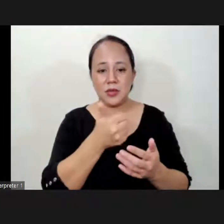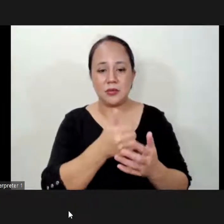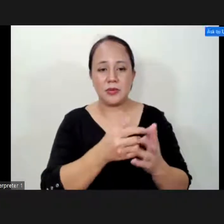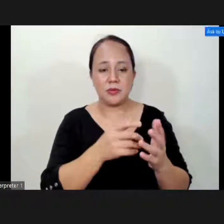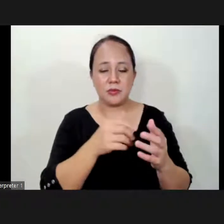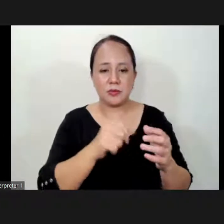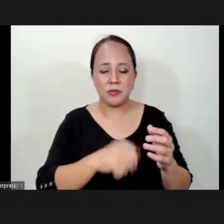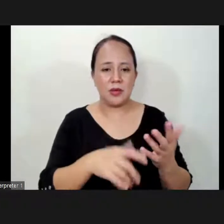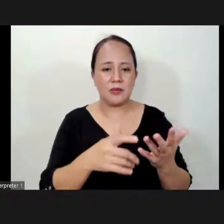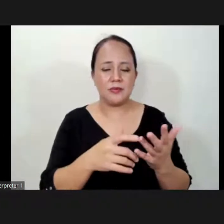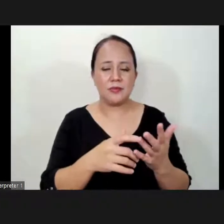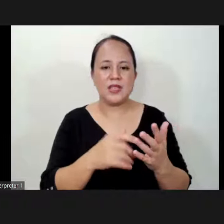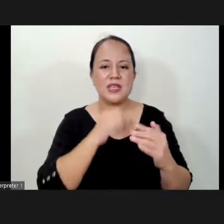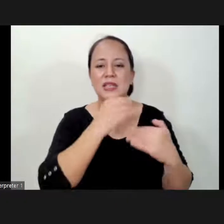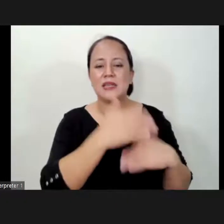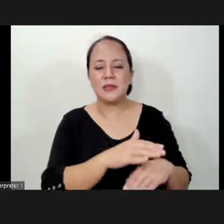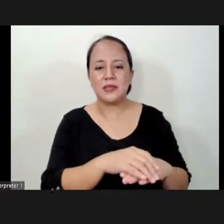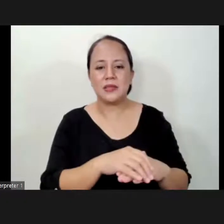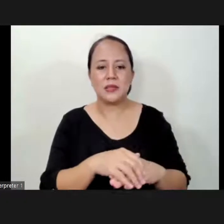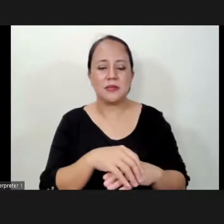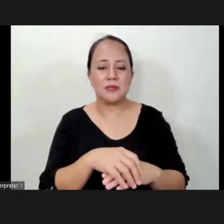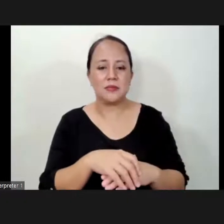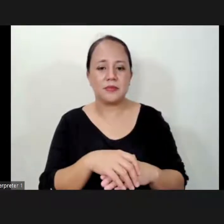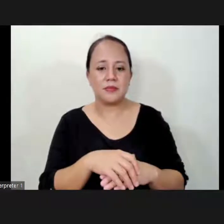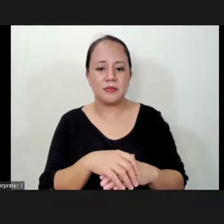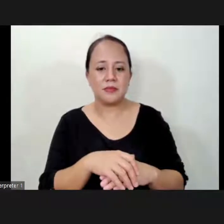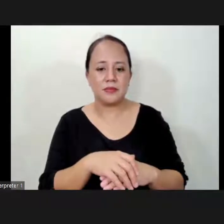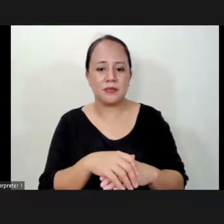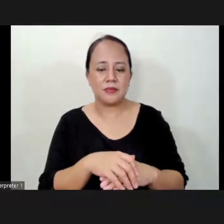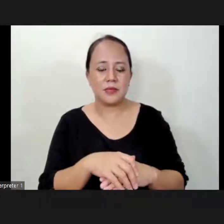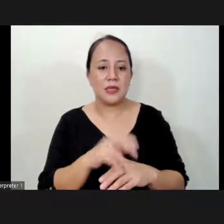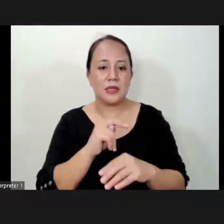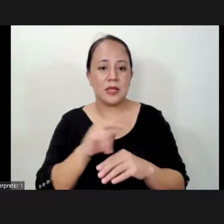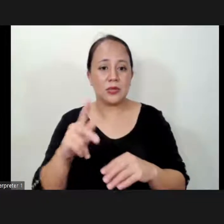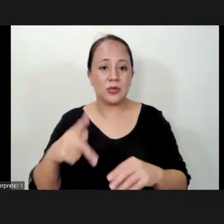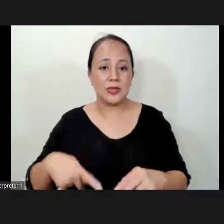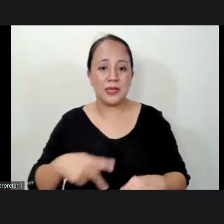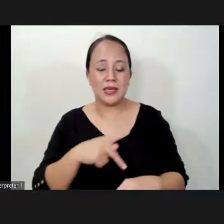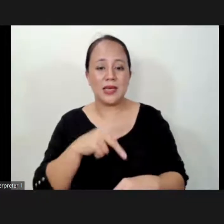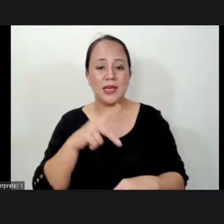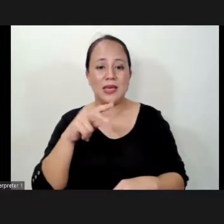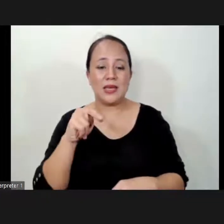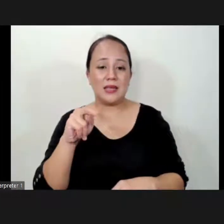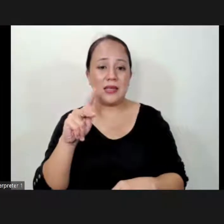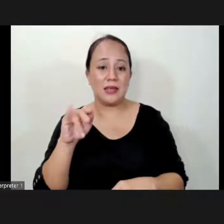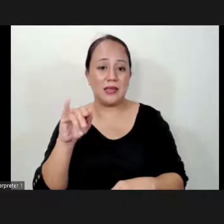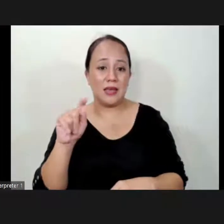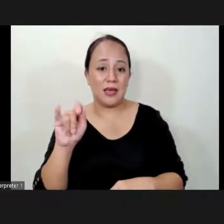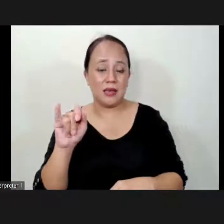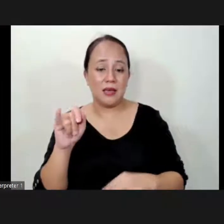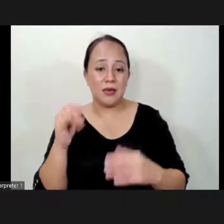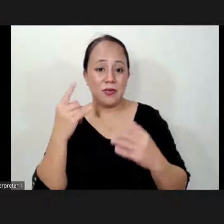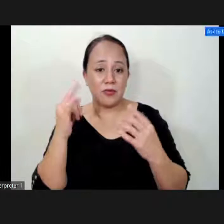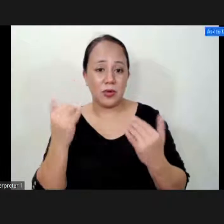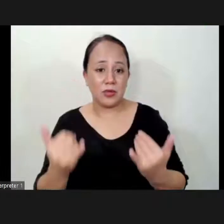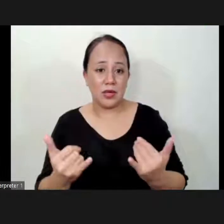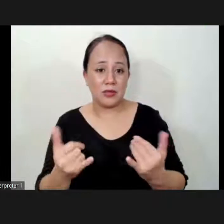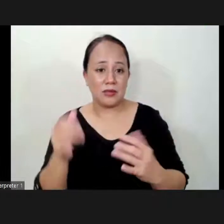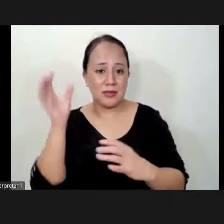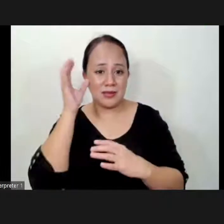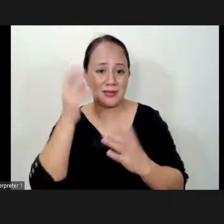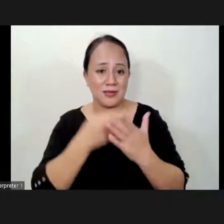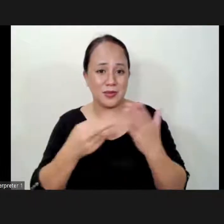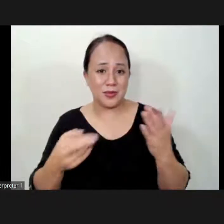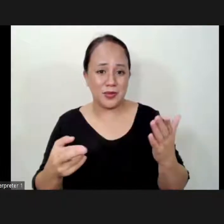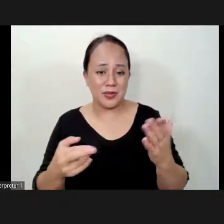transplantation. Case in point, National Kidney Transplant Institute, at the moment, its cancer